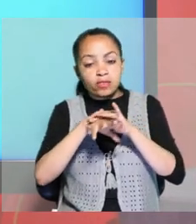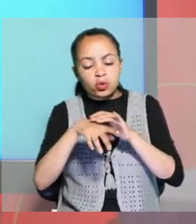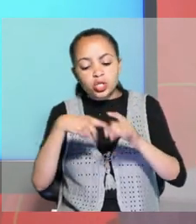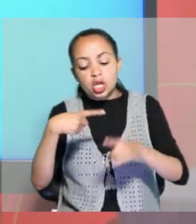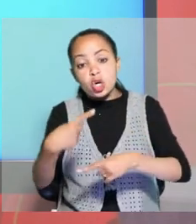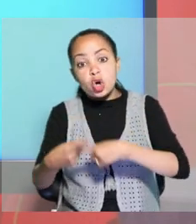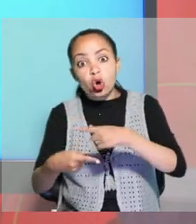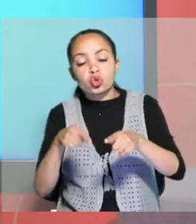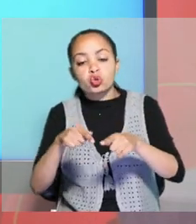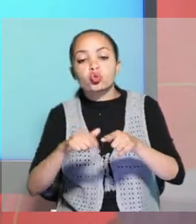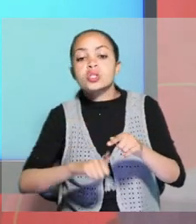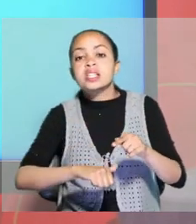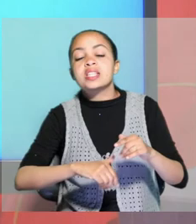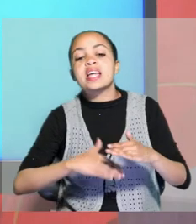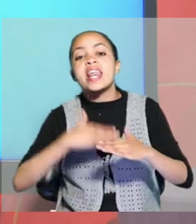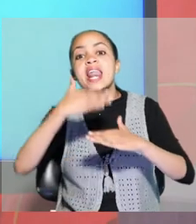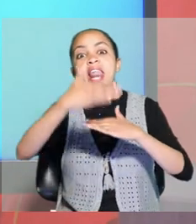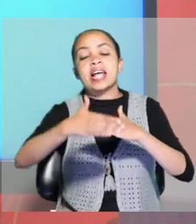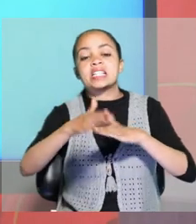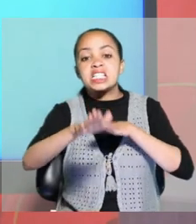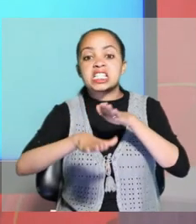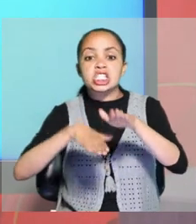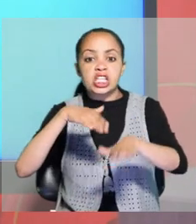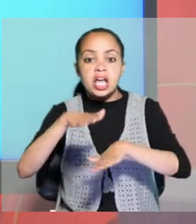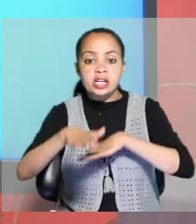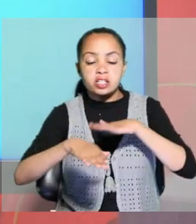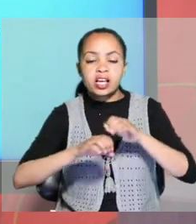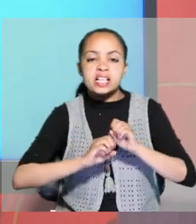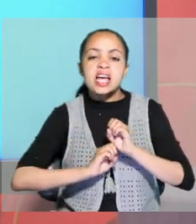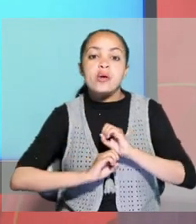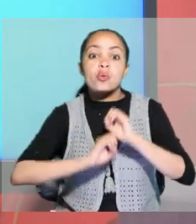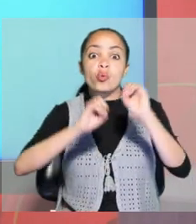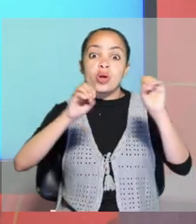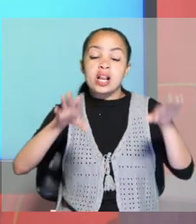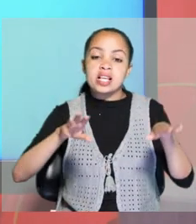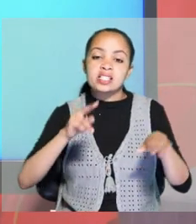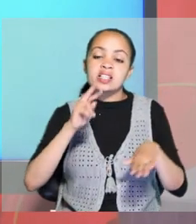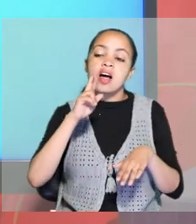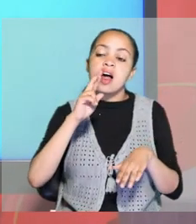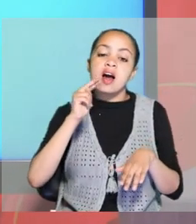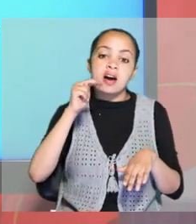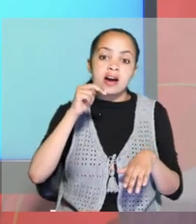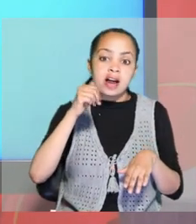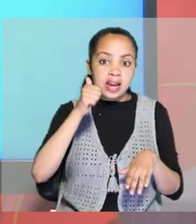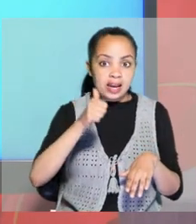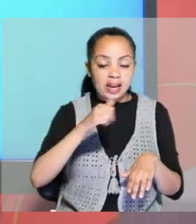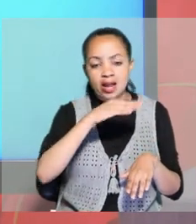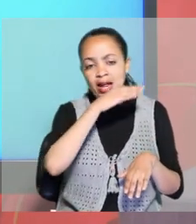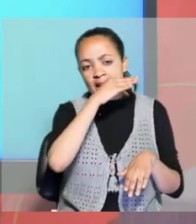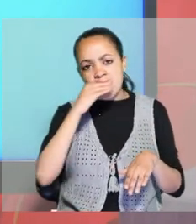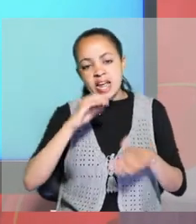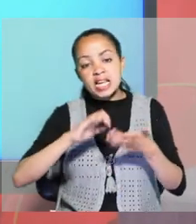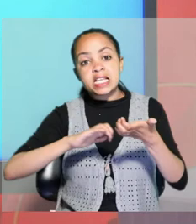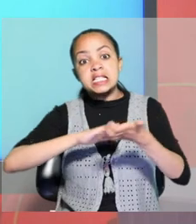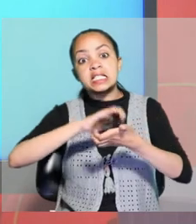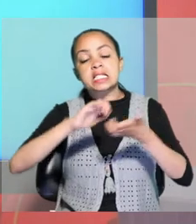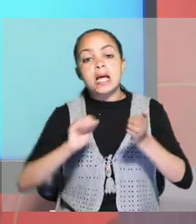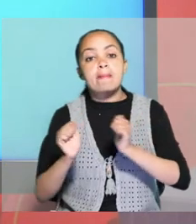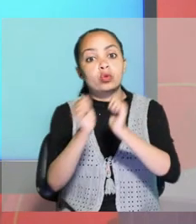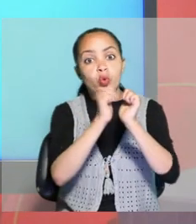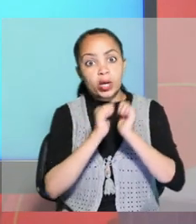go to that of the next stage, and they release their genetic matter RNA in the enzyme together.